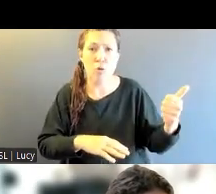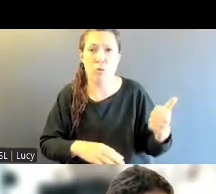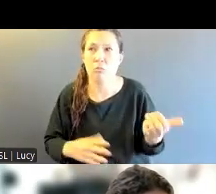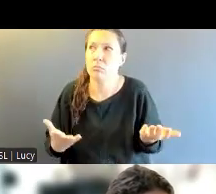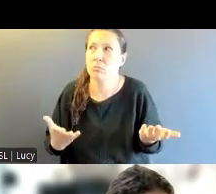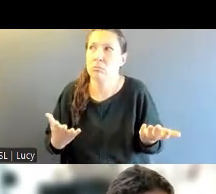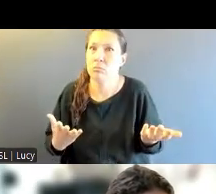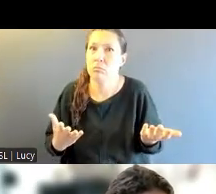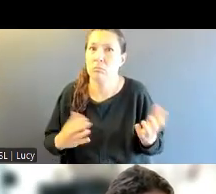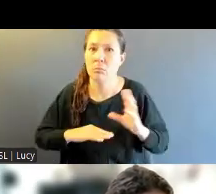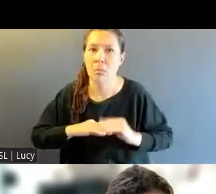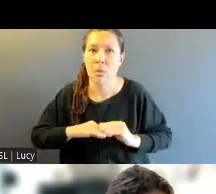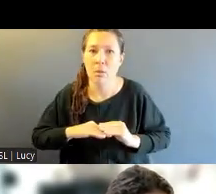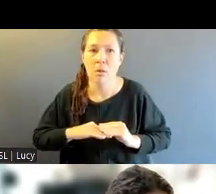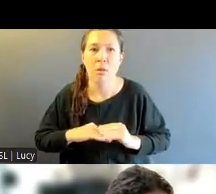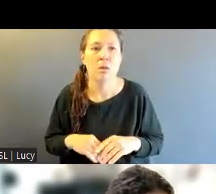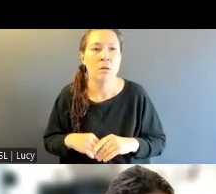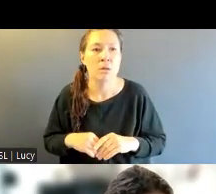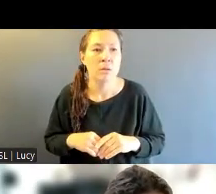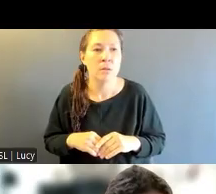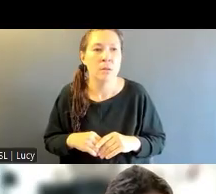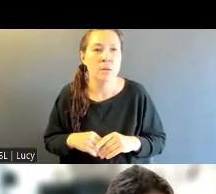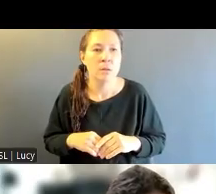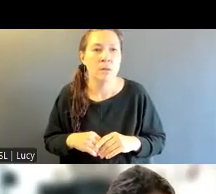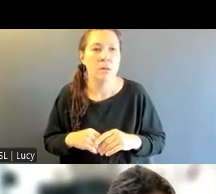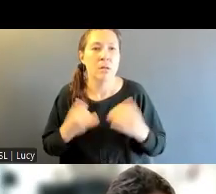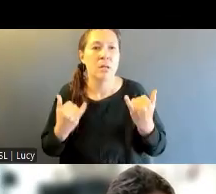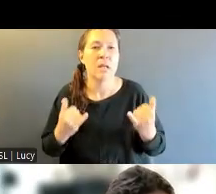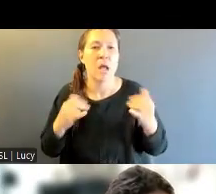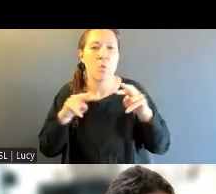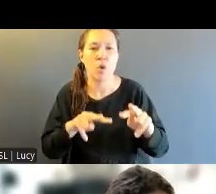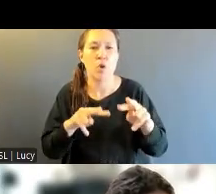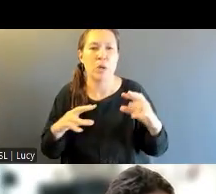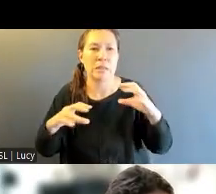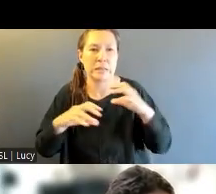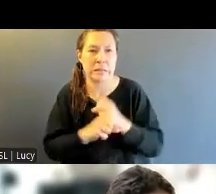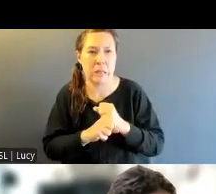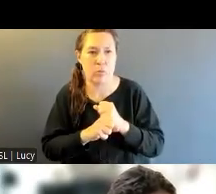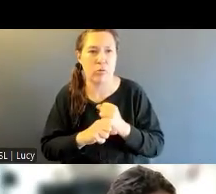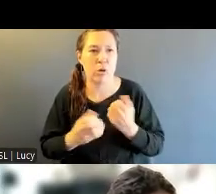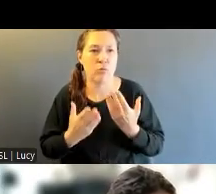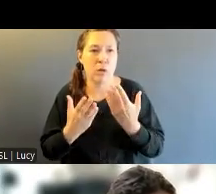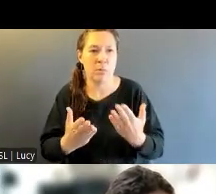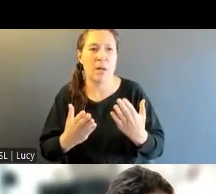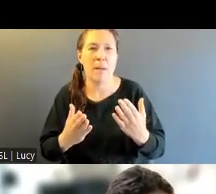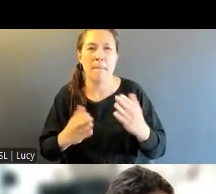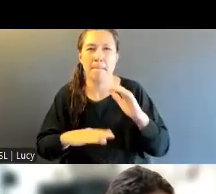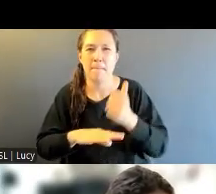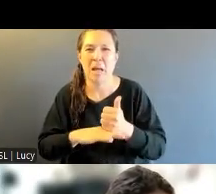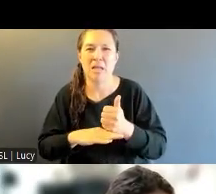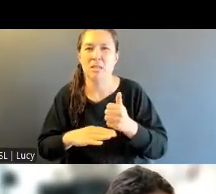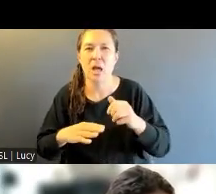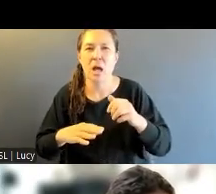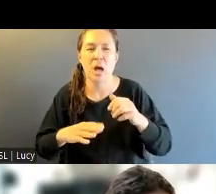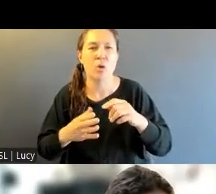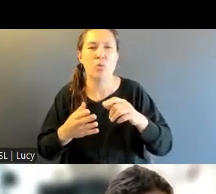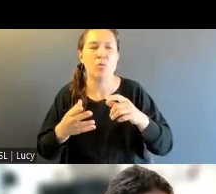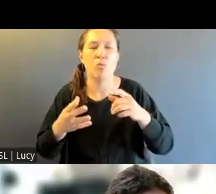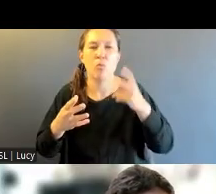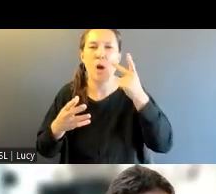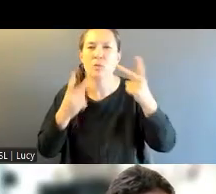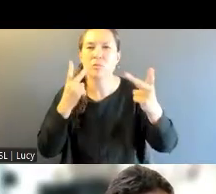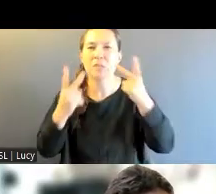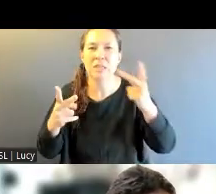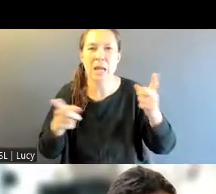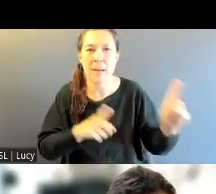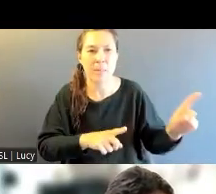So now we will review the summary and recommendations based on our studies. So it's a quick summary of the findings I just shared.